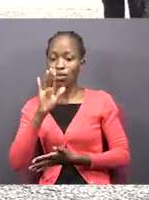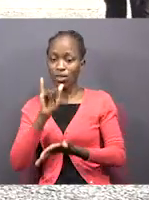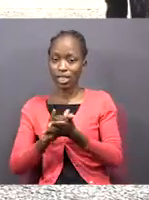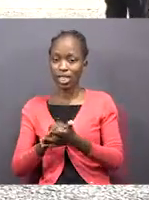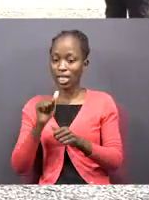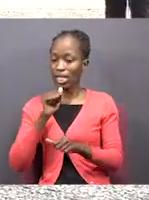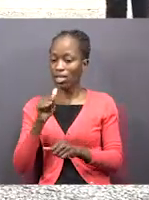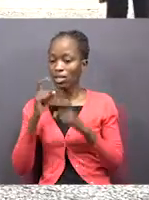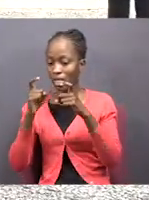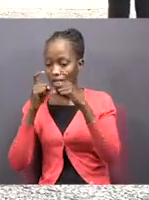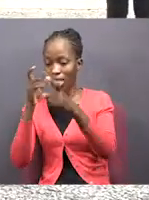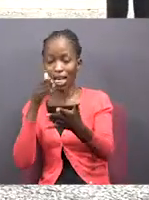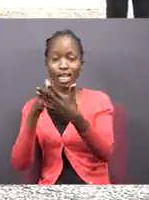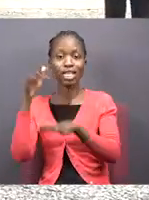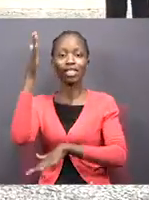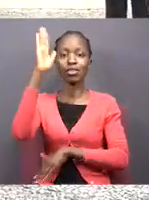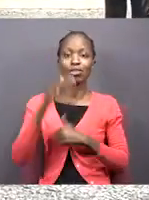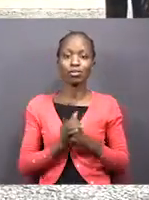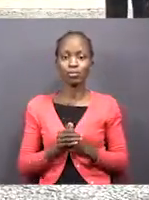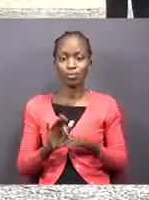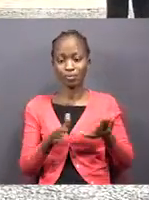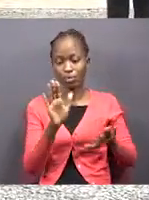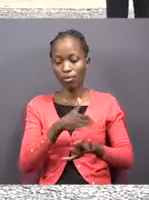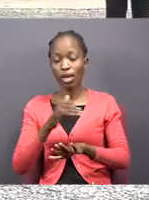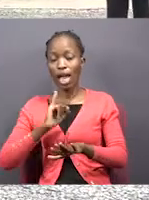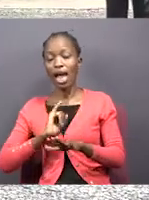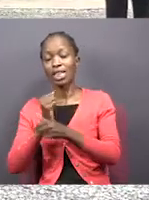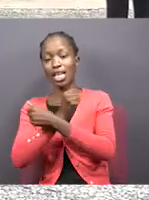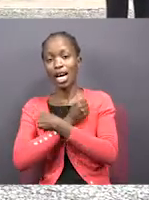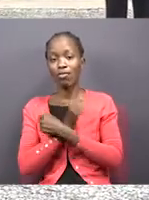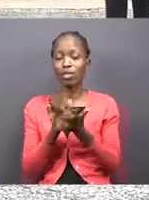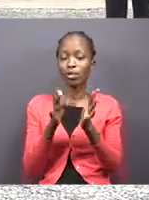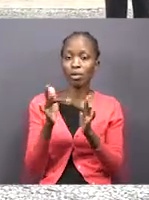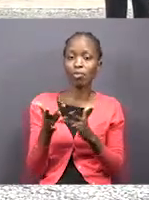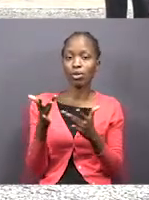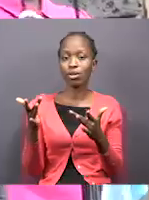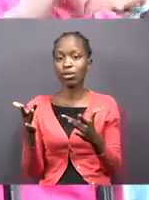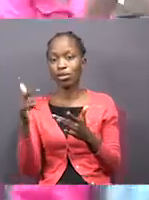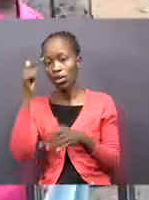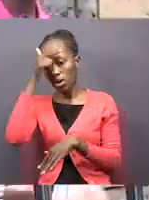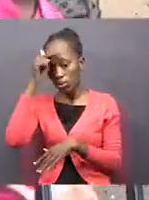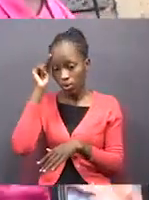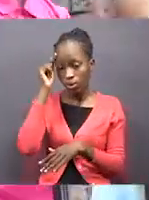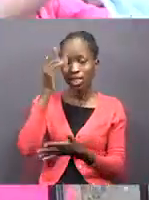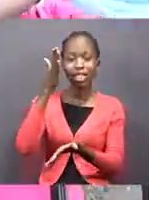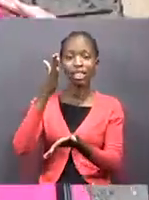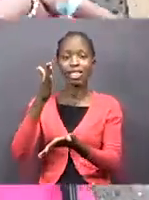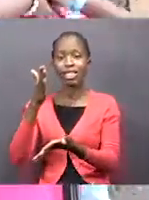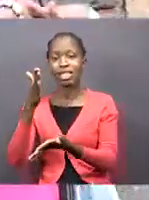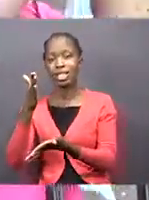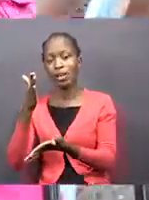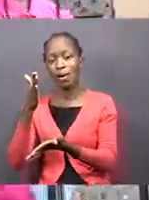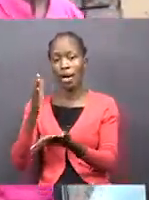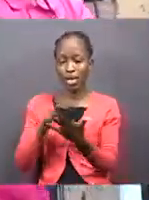the Bible, because I read it and I do it. I read it and I do it. I love the Bible.